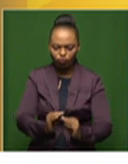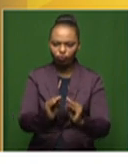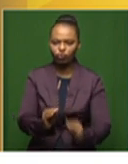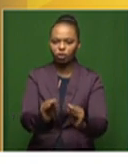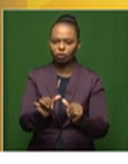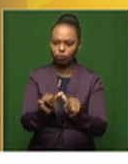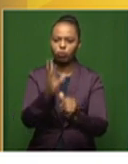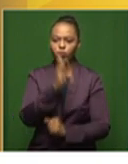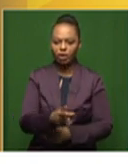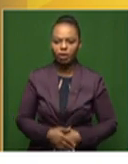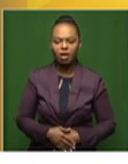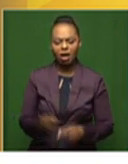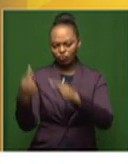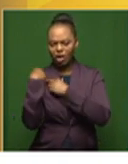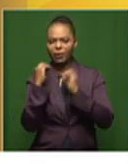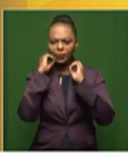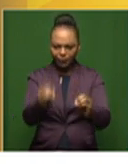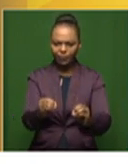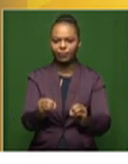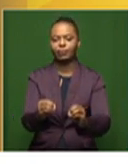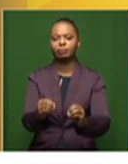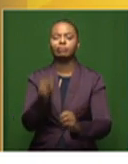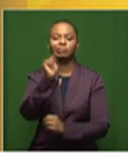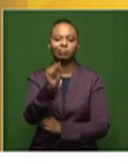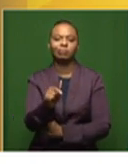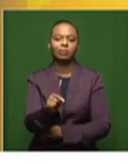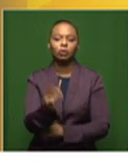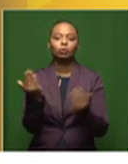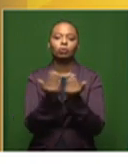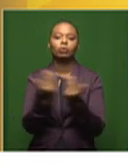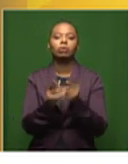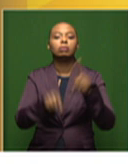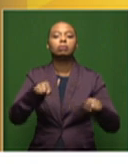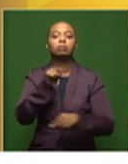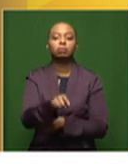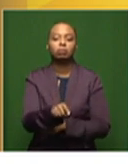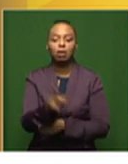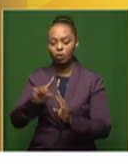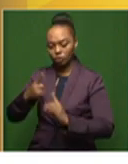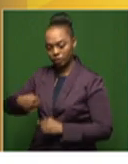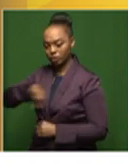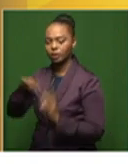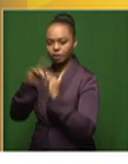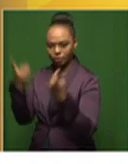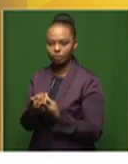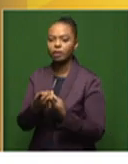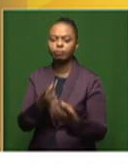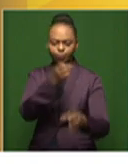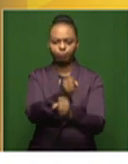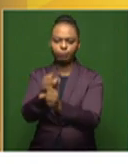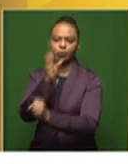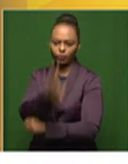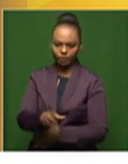reckless, irresponsible, and therefore we will take appropriate action as a department, especially those institutions that are within